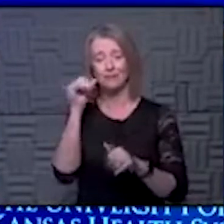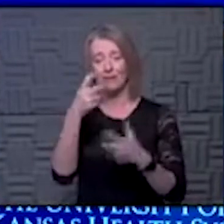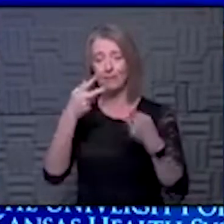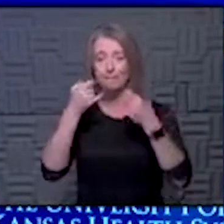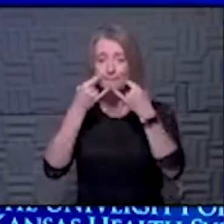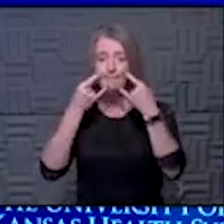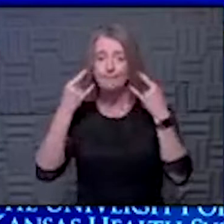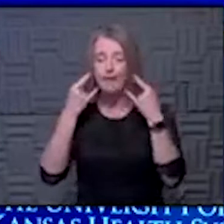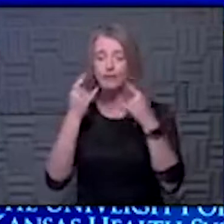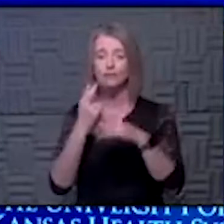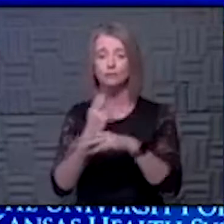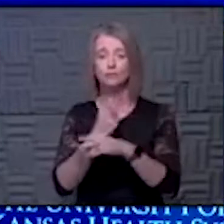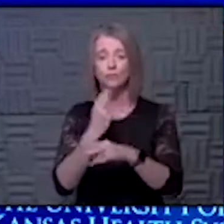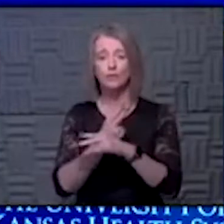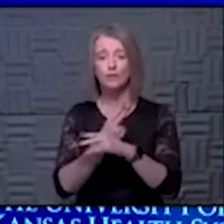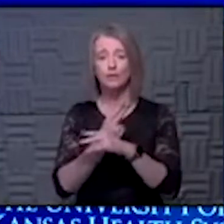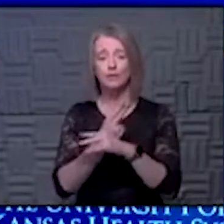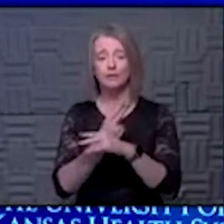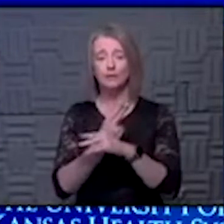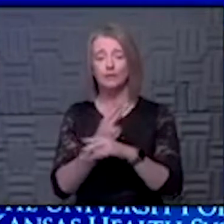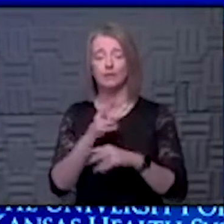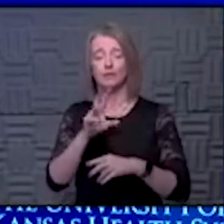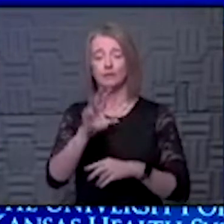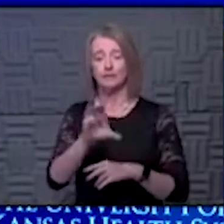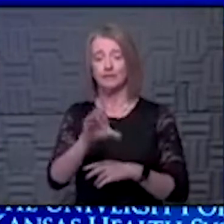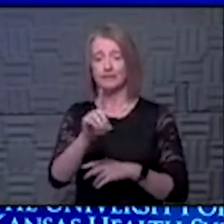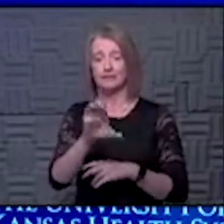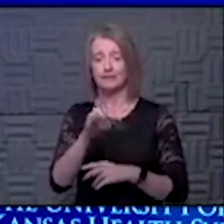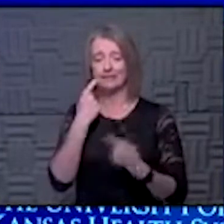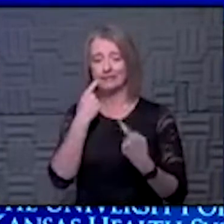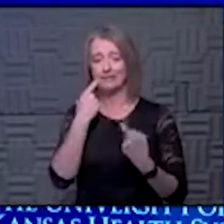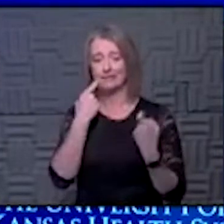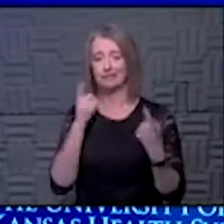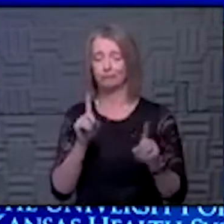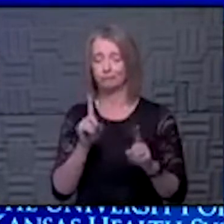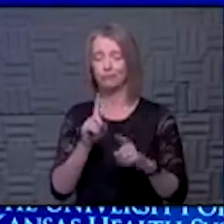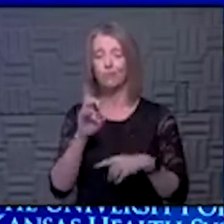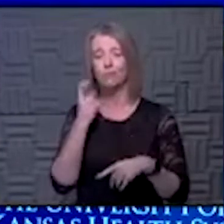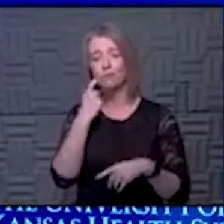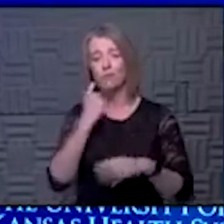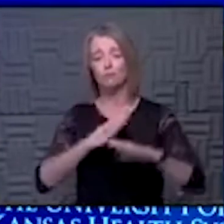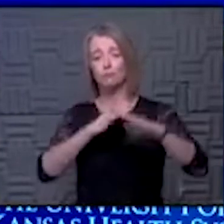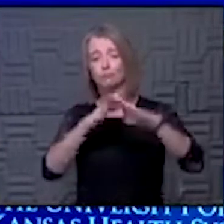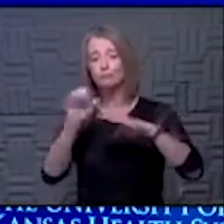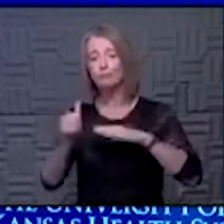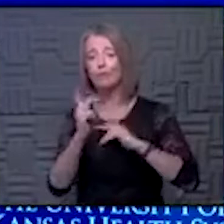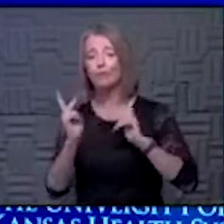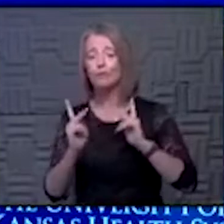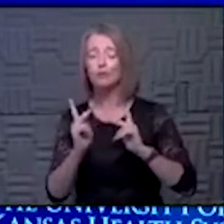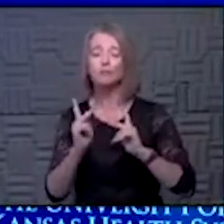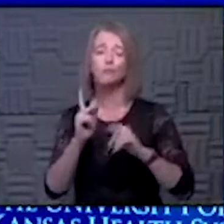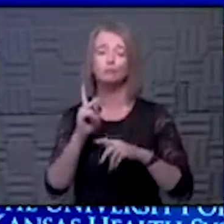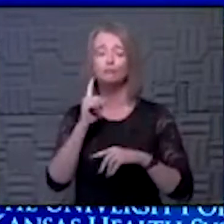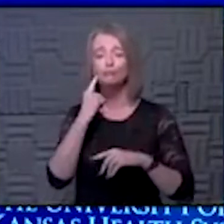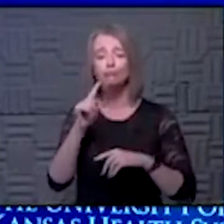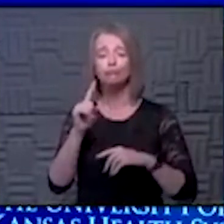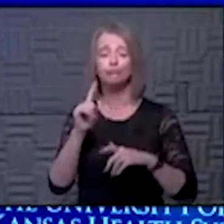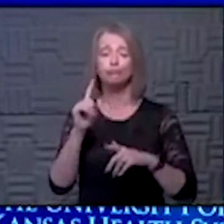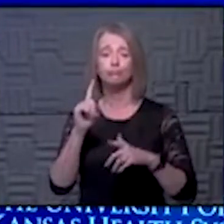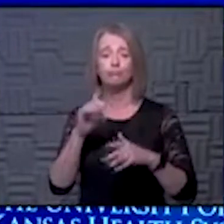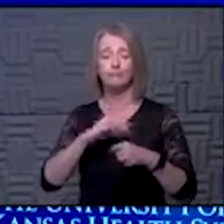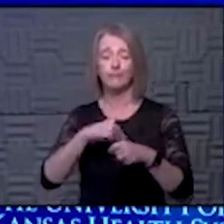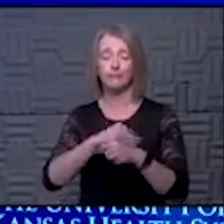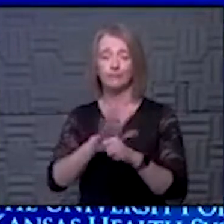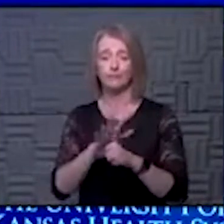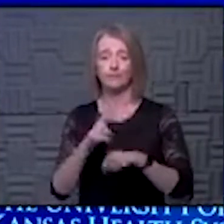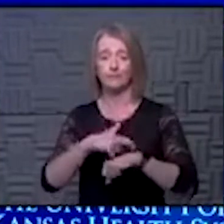wearing being a benefit to the wearer as well. Obviously, we've been all about protecting other people for the course of the pandemic, but